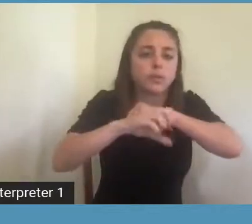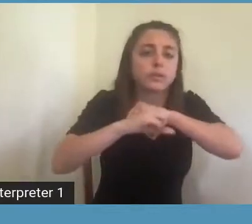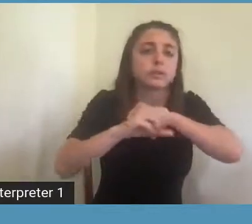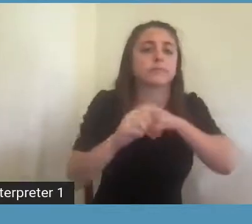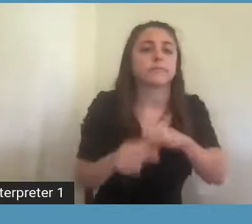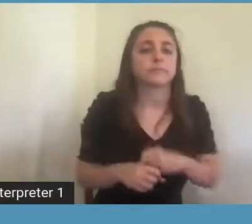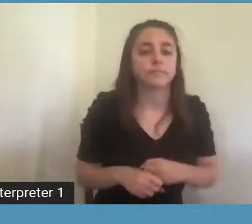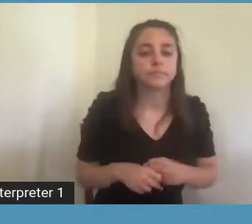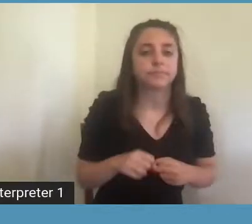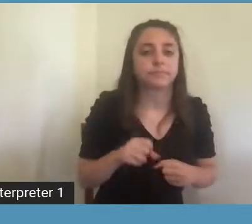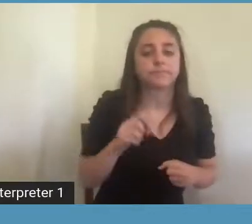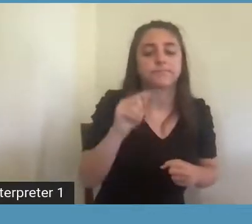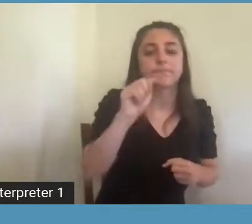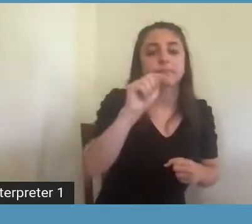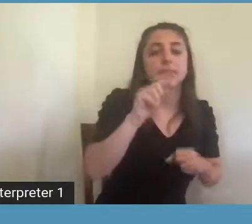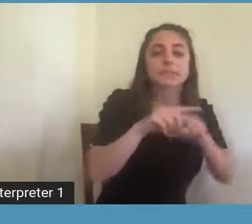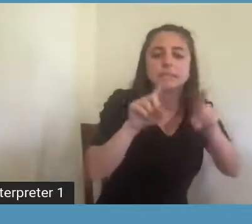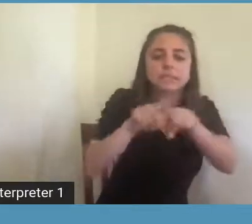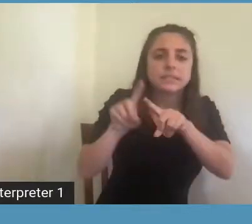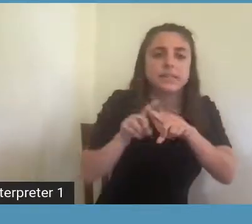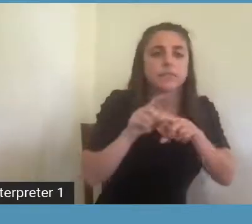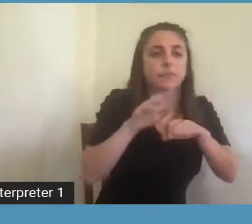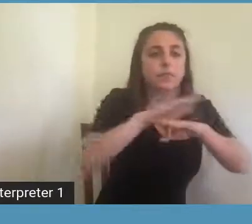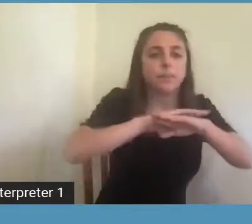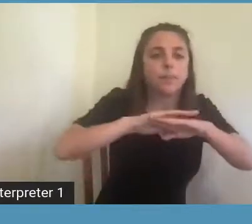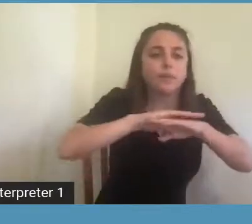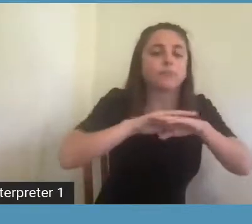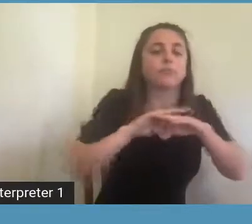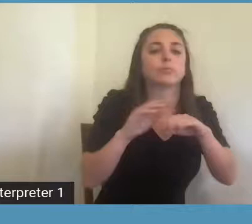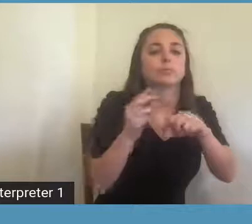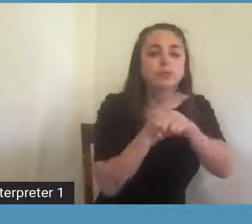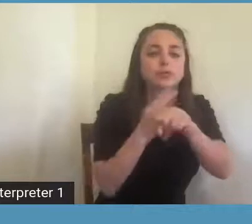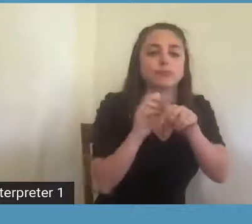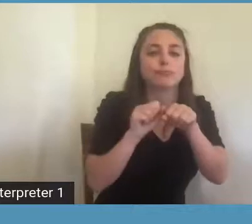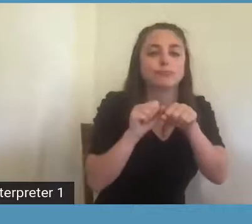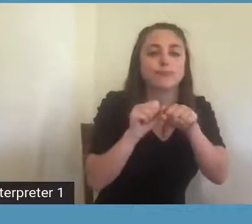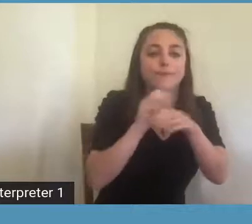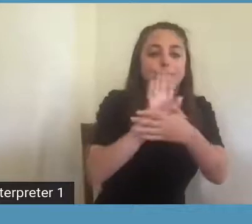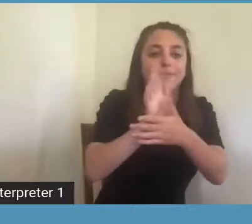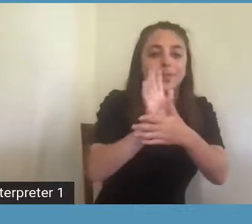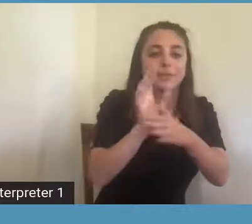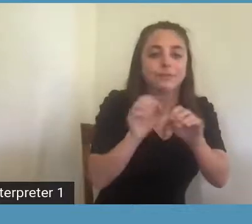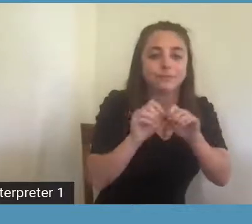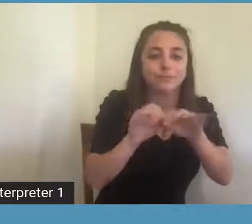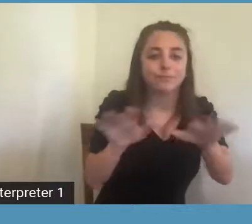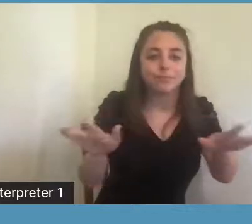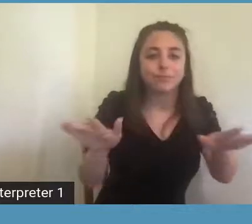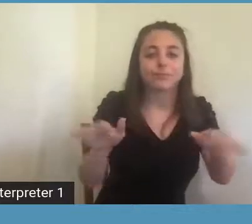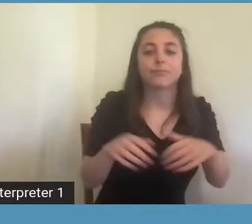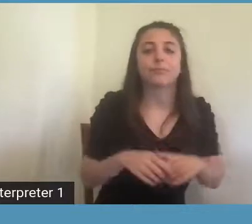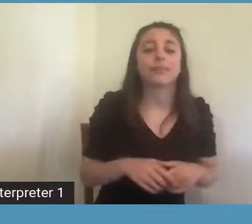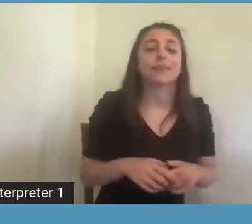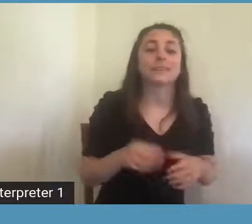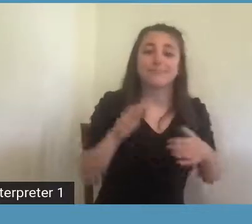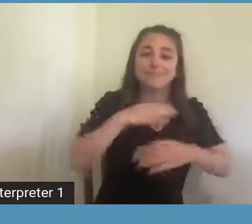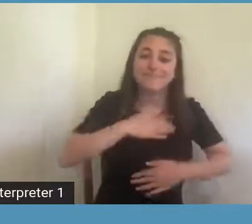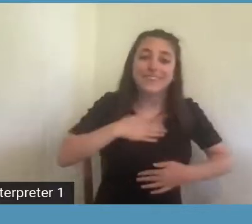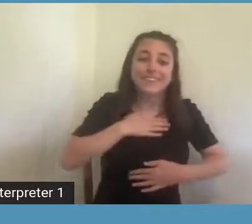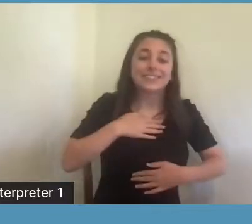as well as the different platforms used to distribute videos. So I've enjoyed being today's host, and I look forward to